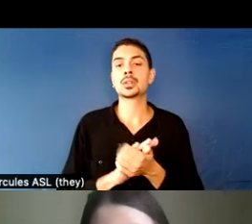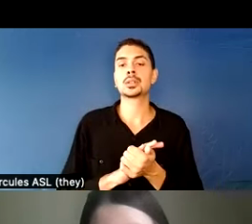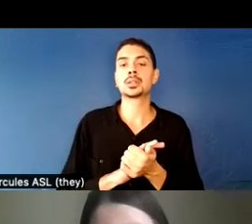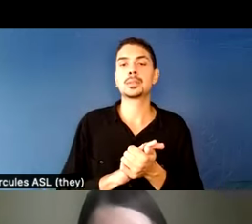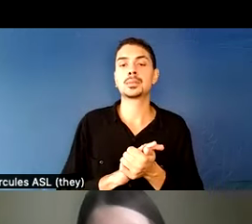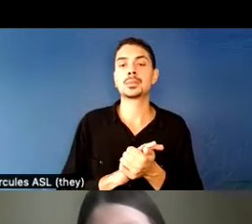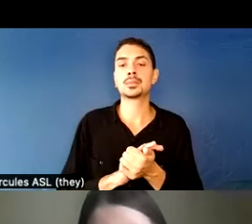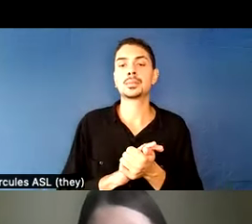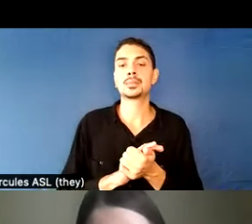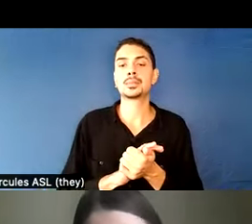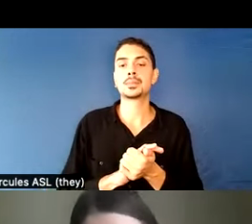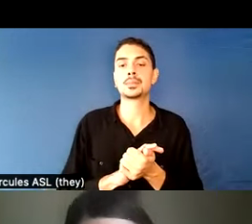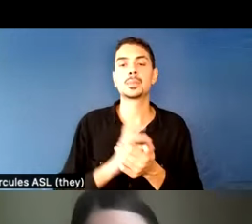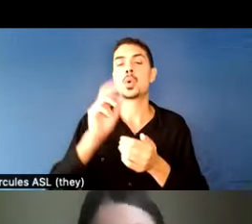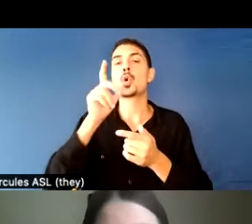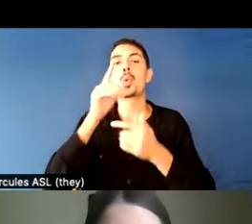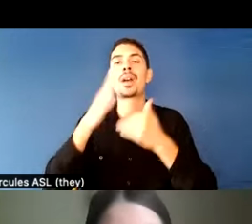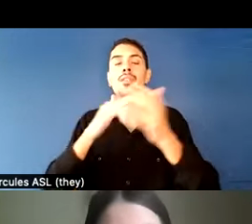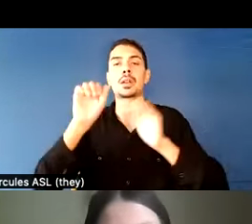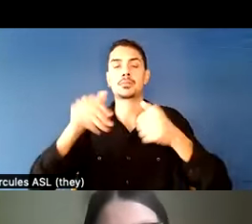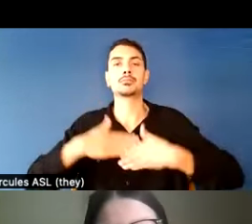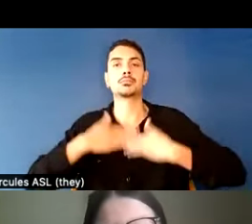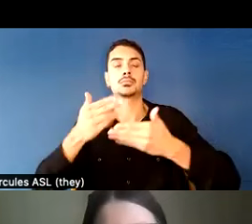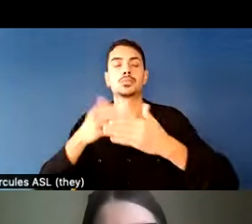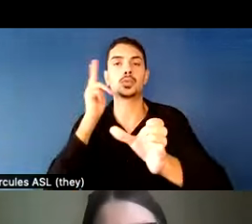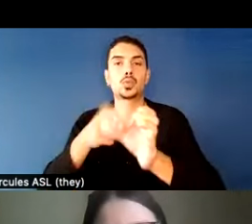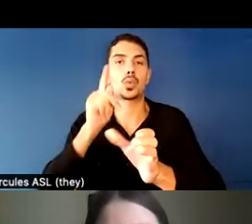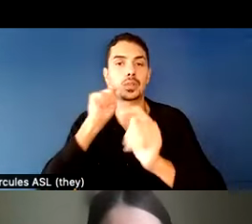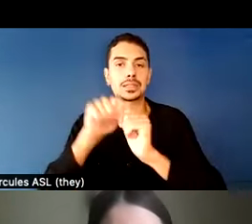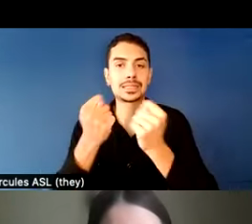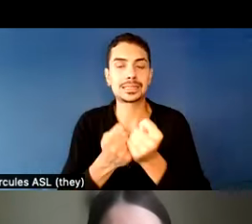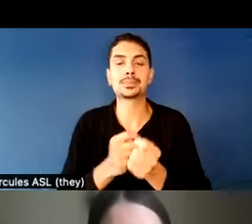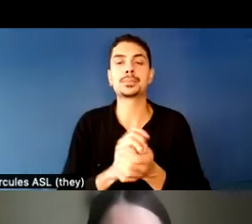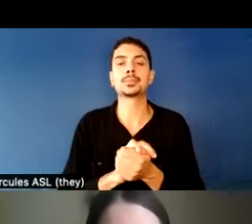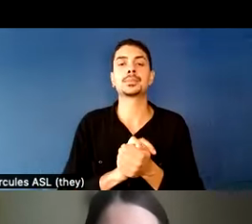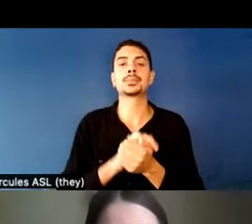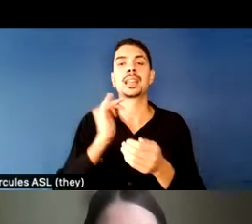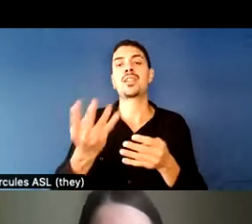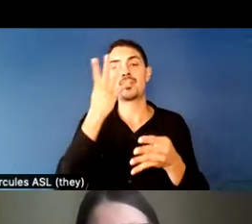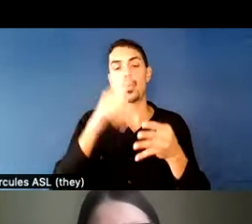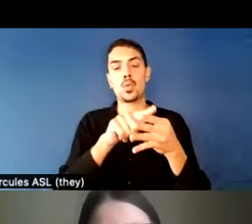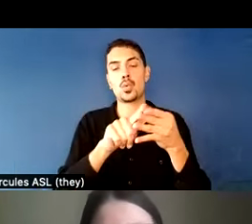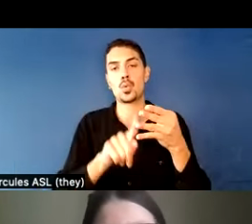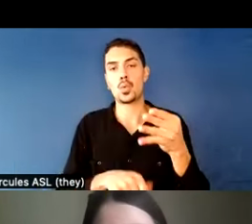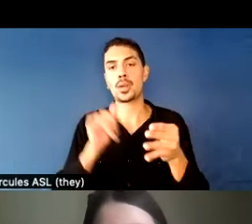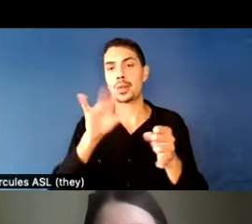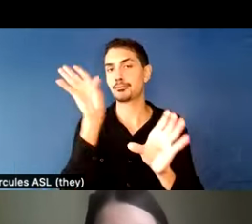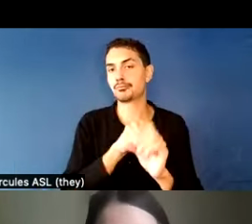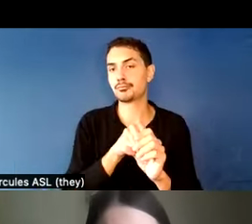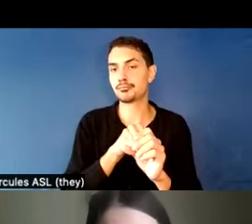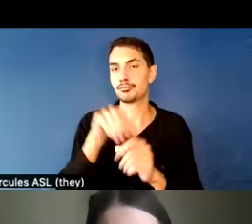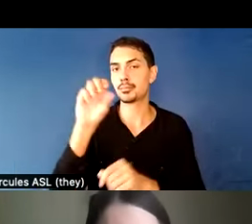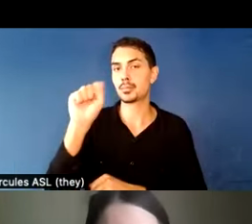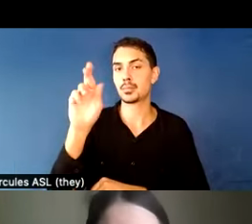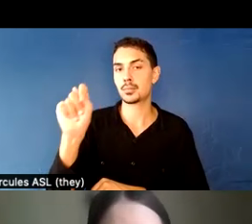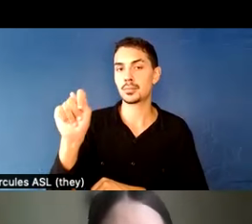is able to be sustained within your community. And those are the four disciplines that typically make up SART.